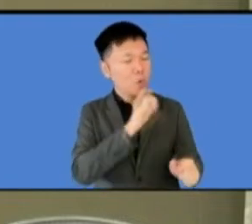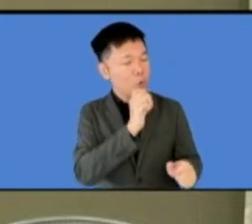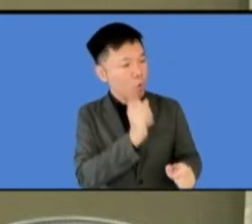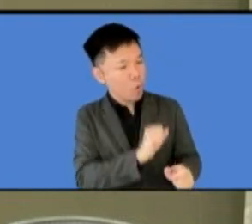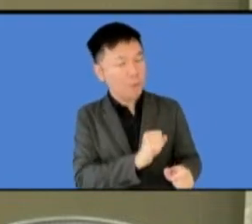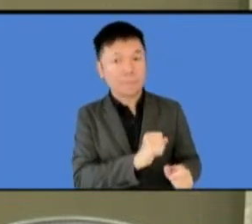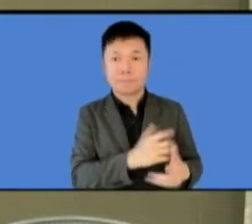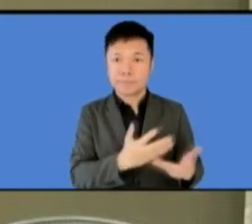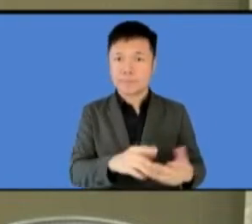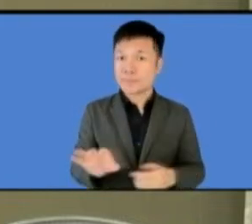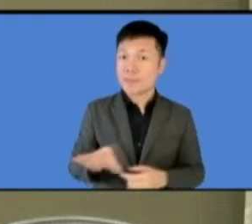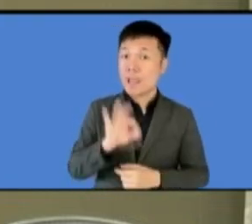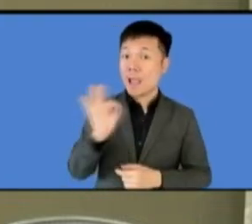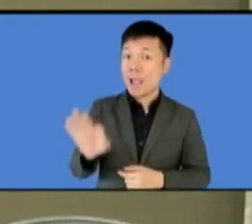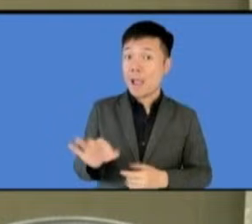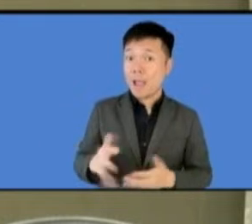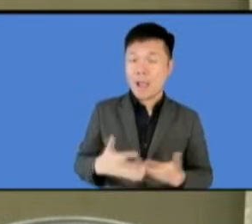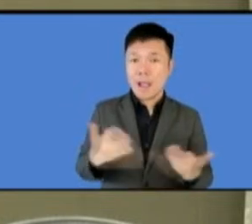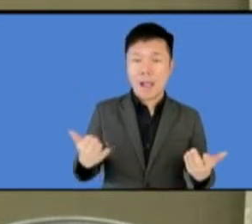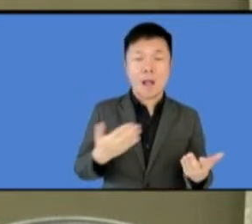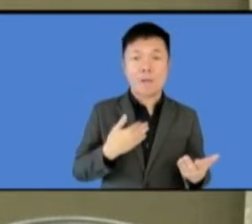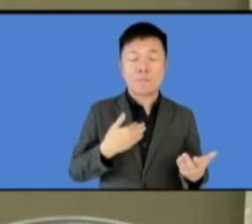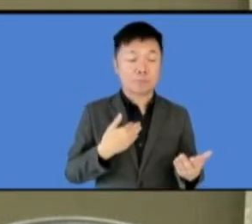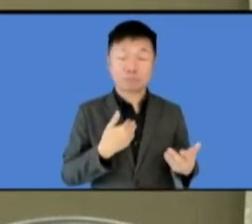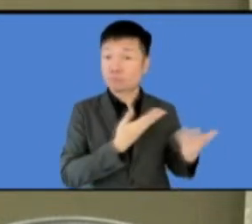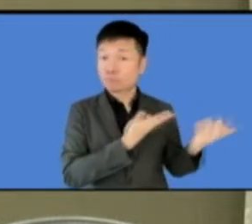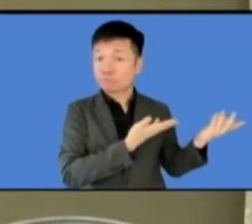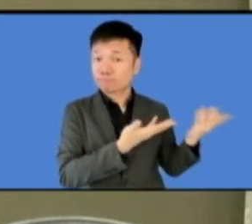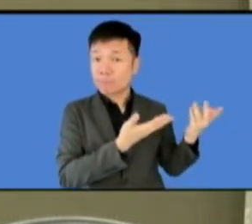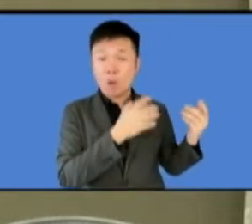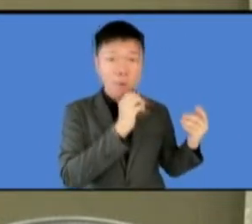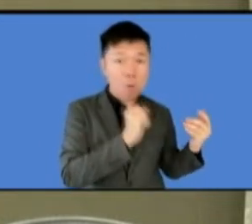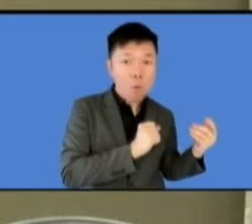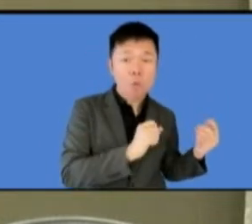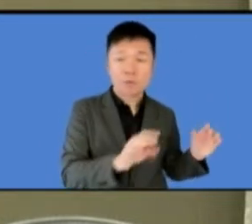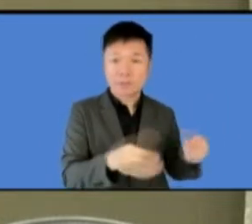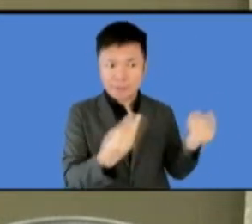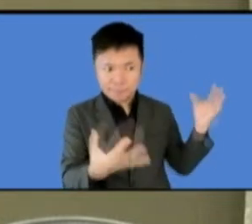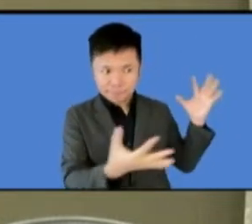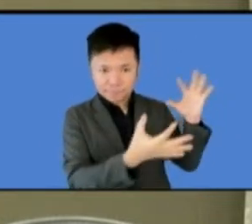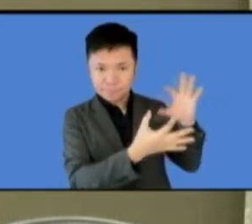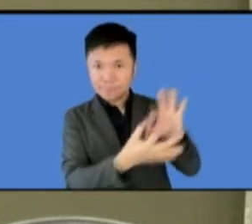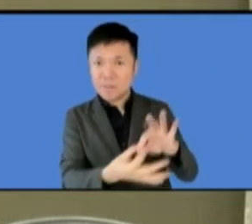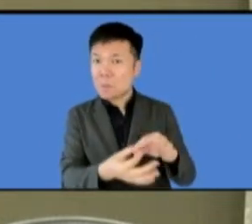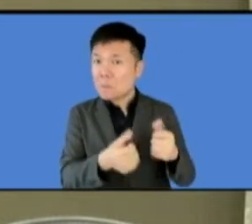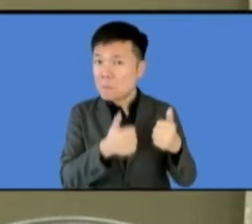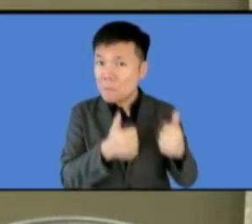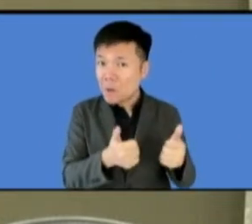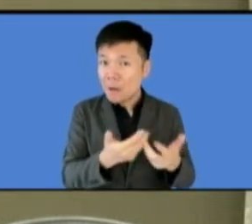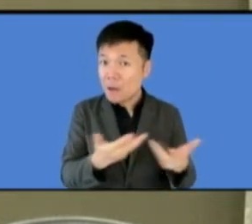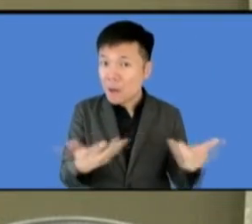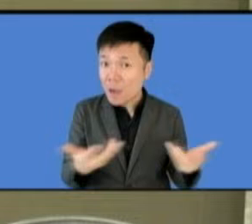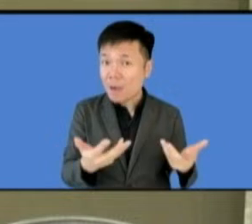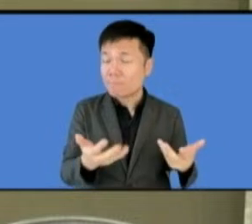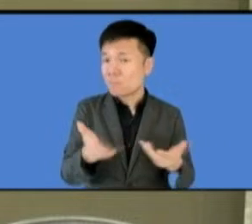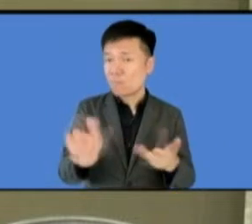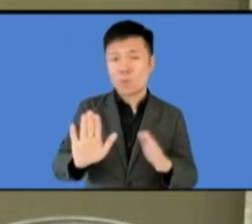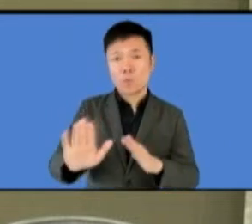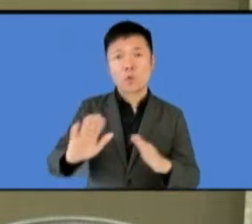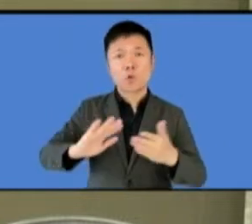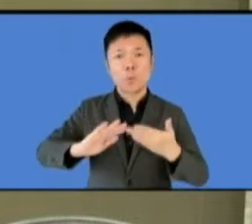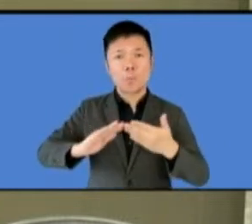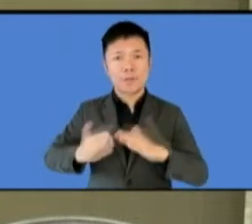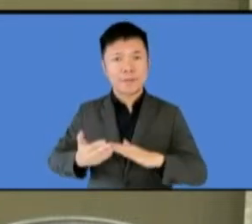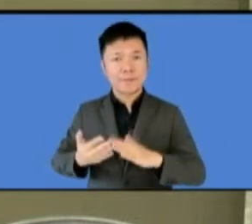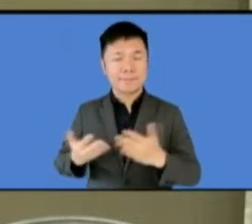key factors that make intergenerational practices successful with a focus on community settings. And can you share